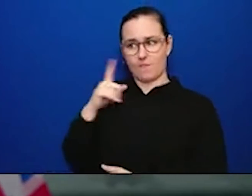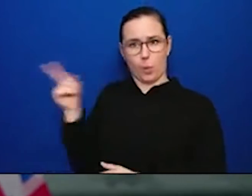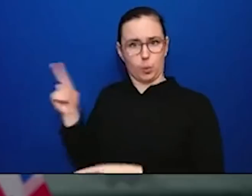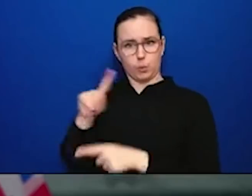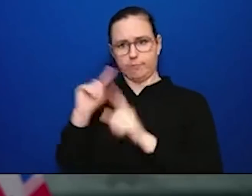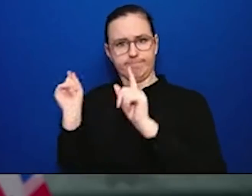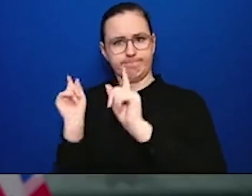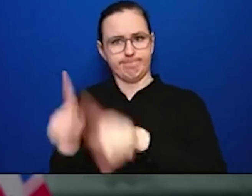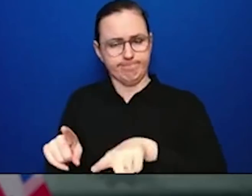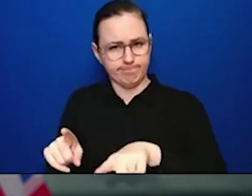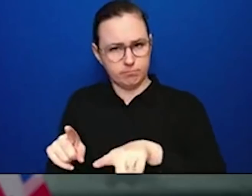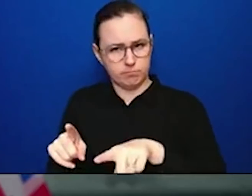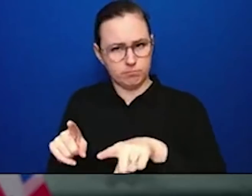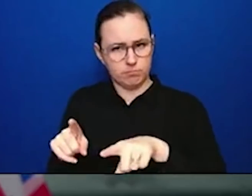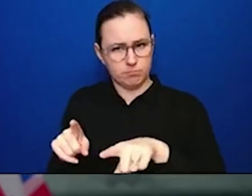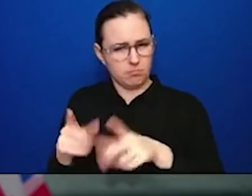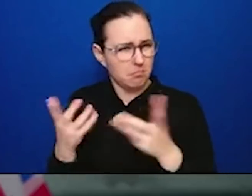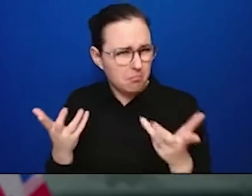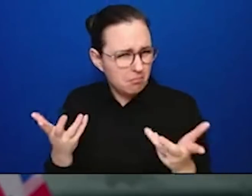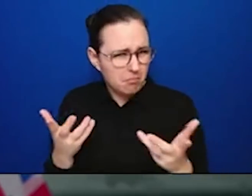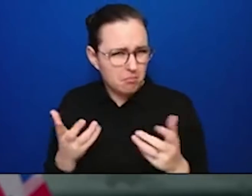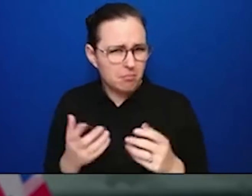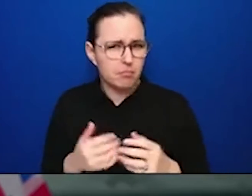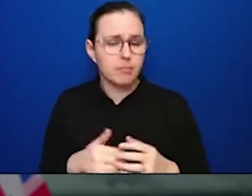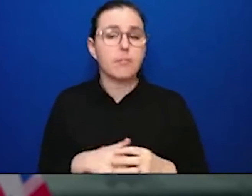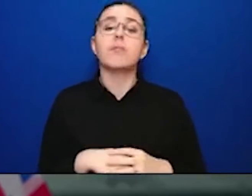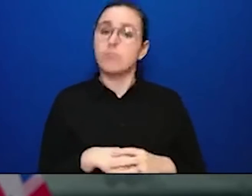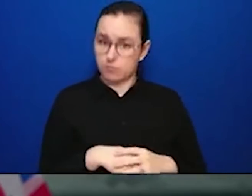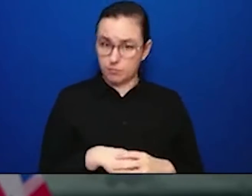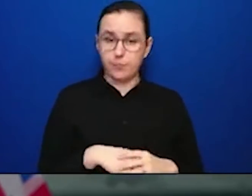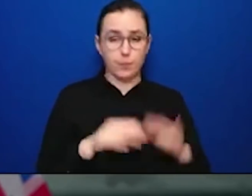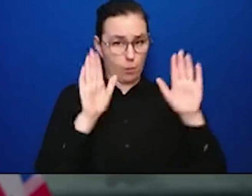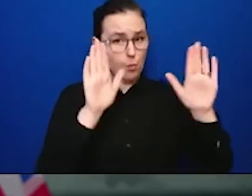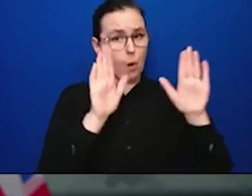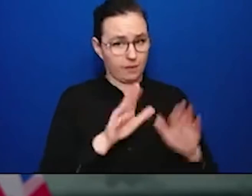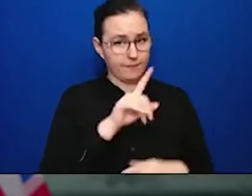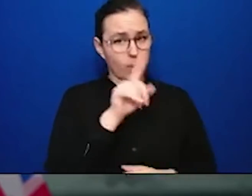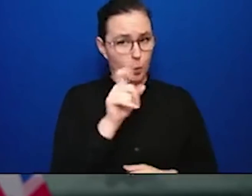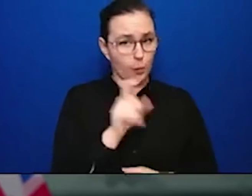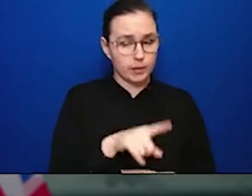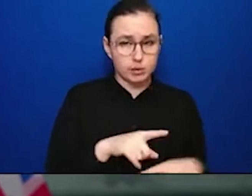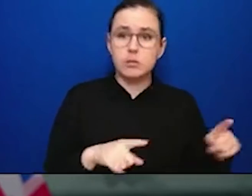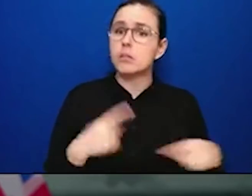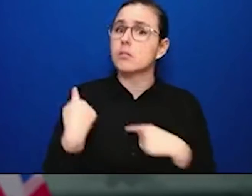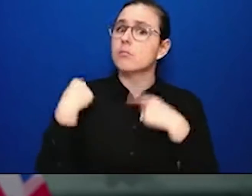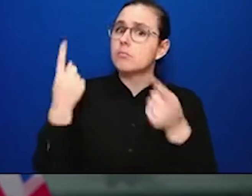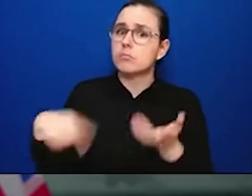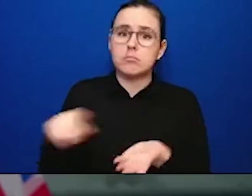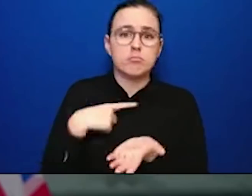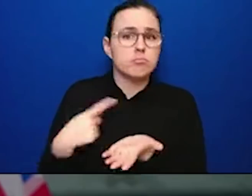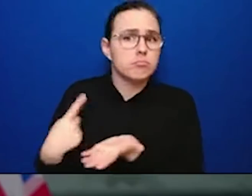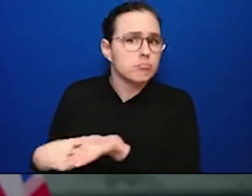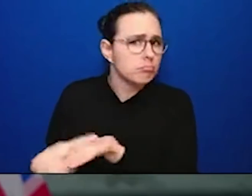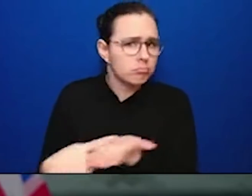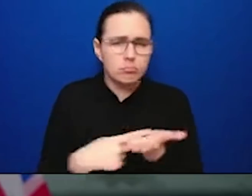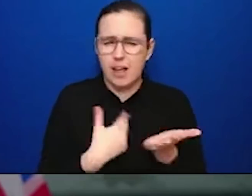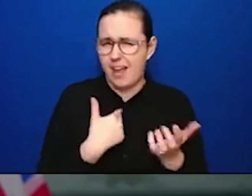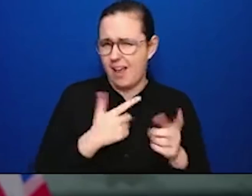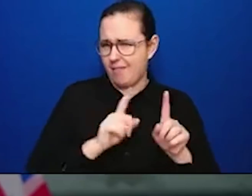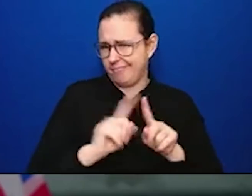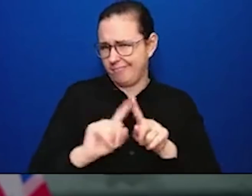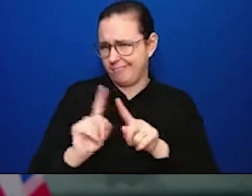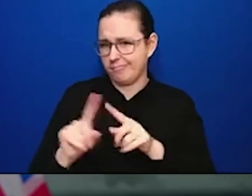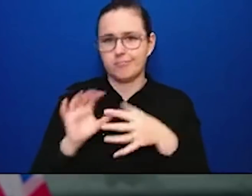that we talk about on an ongoing basis. And as you know, the game tomorrow has been postponed for a